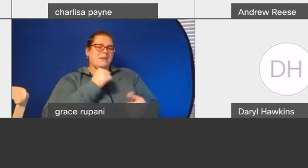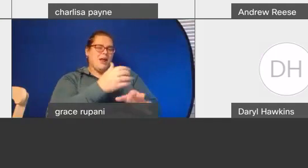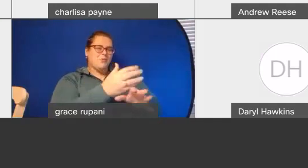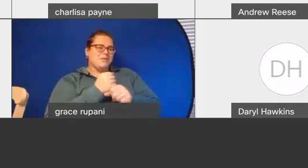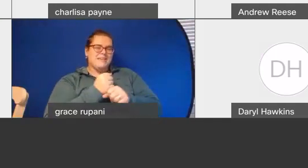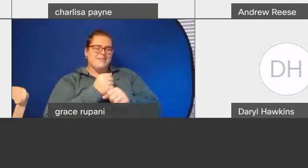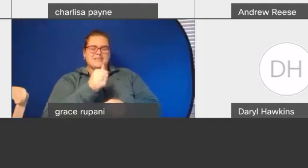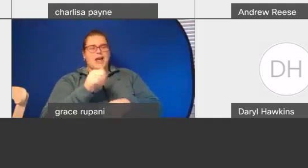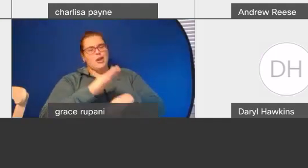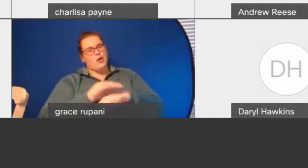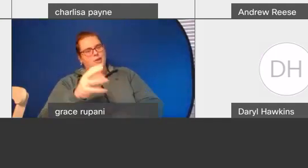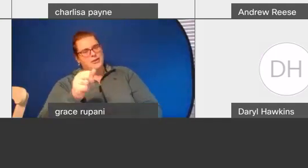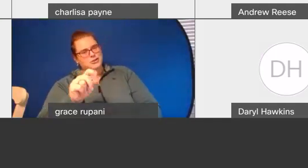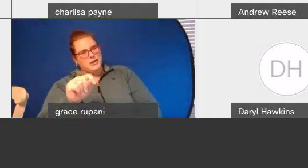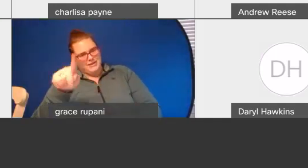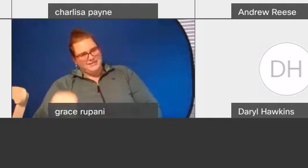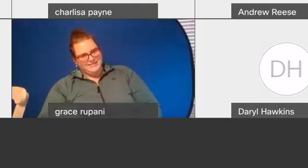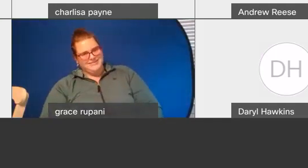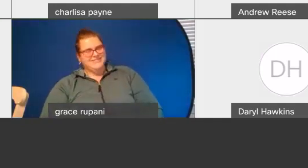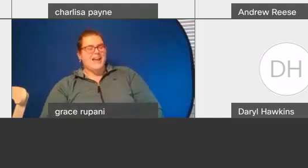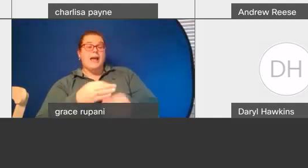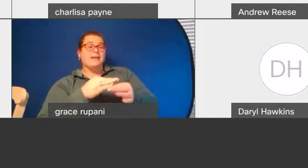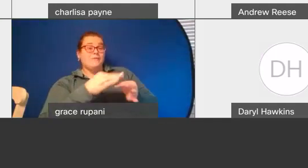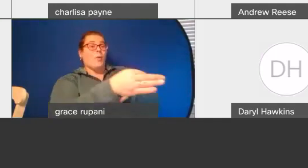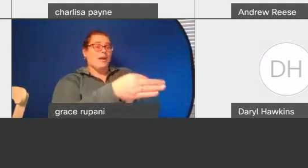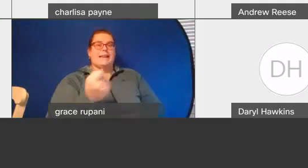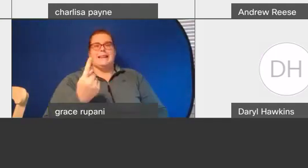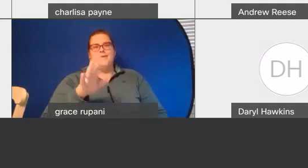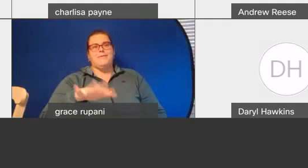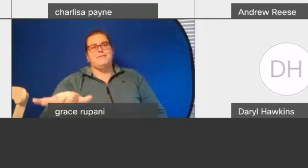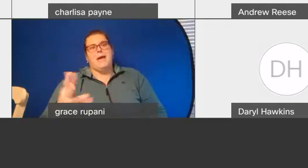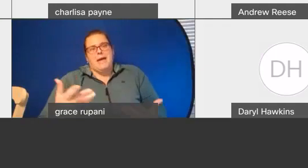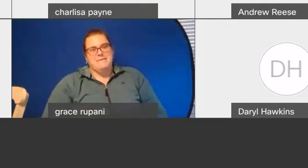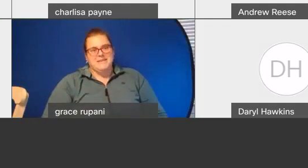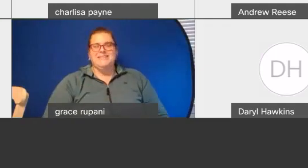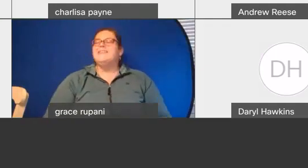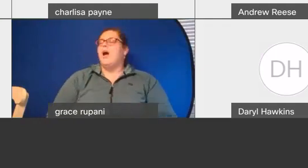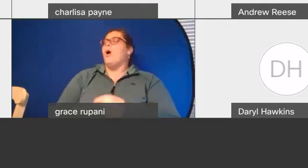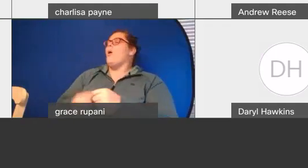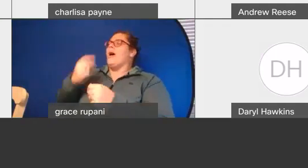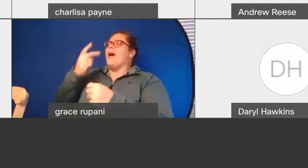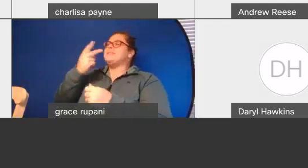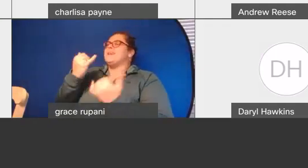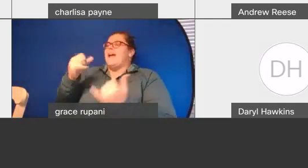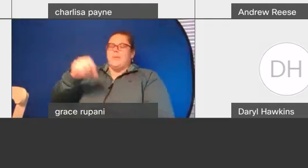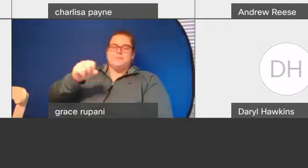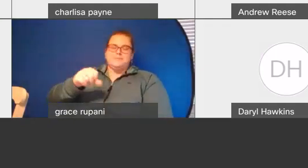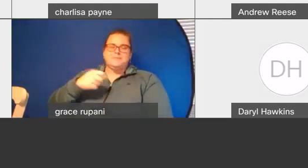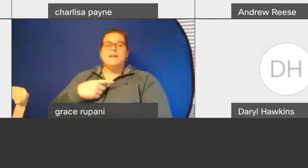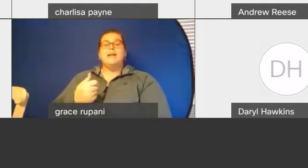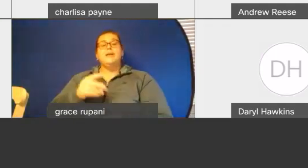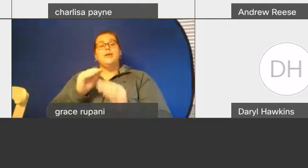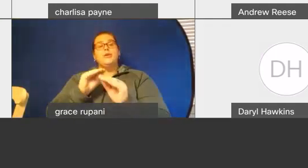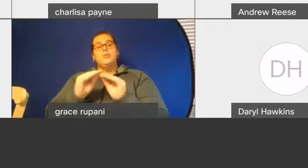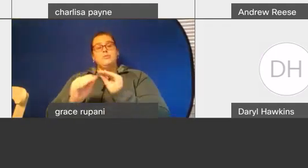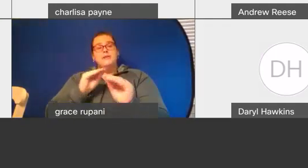about 11:55. It's okay. I got it. It says revisions on the PPE guidance will be issued, particularly